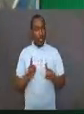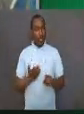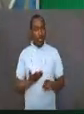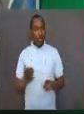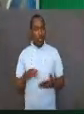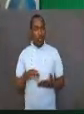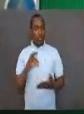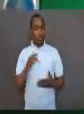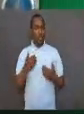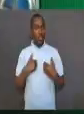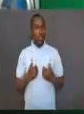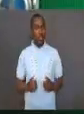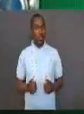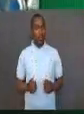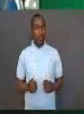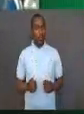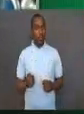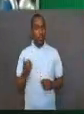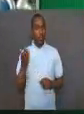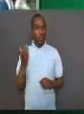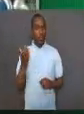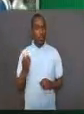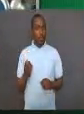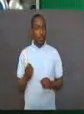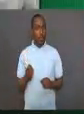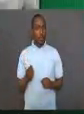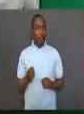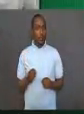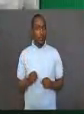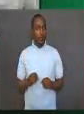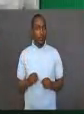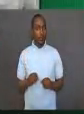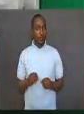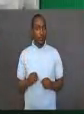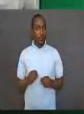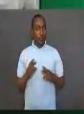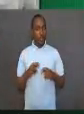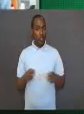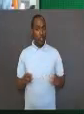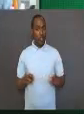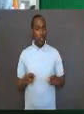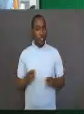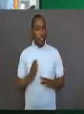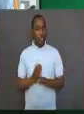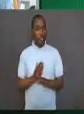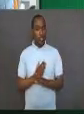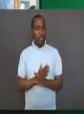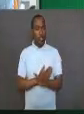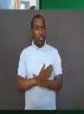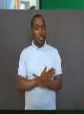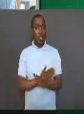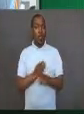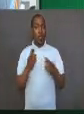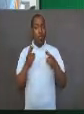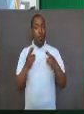understanding this new world and the possibilities it offers. As research progressed, Dr. Lovely's